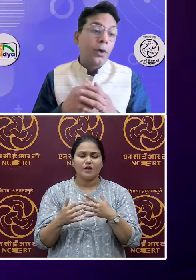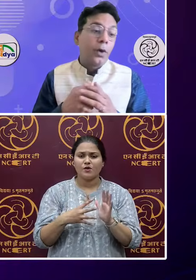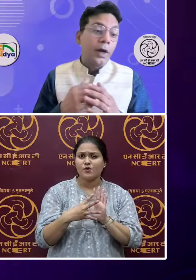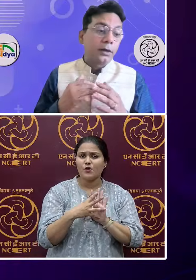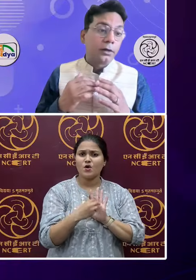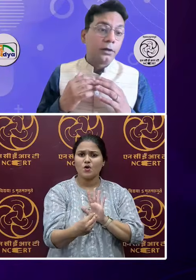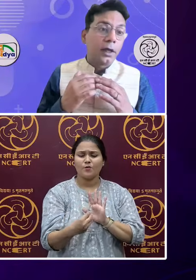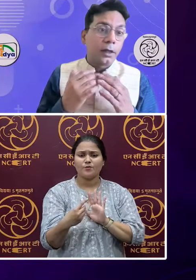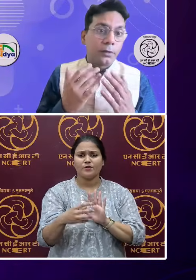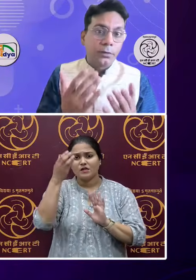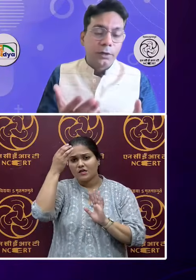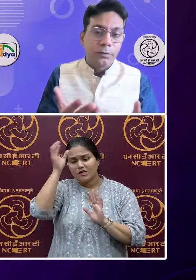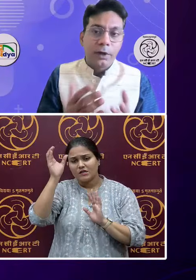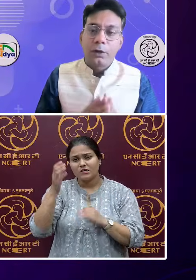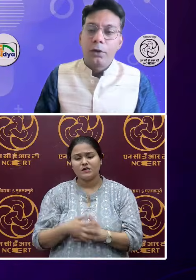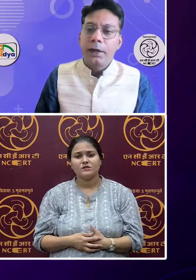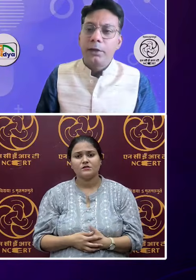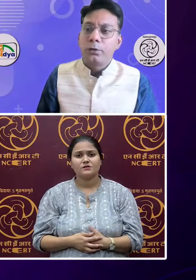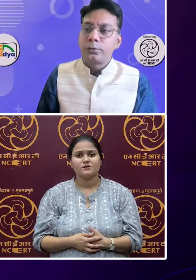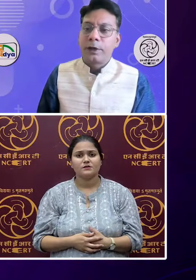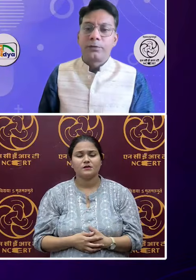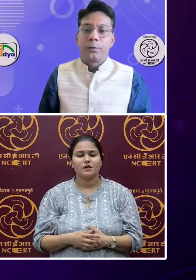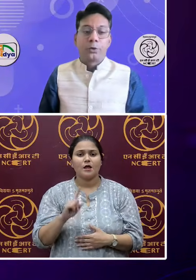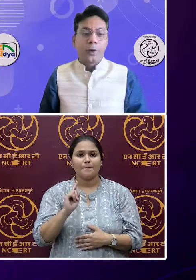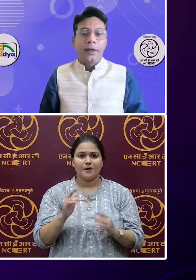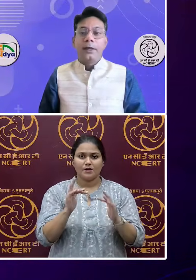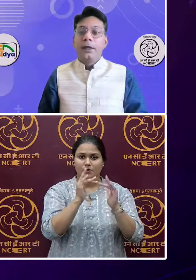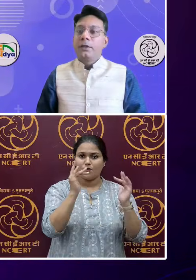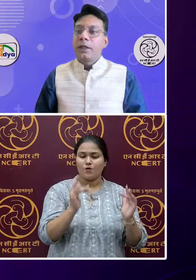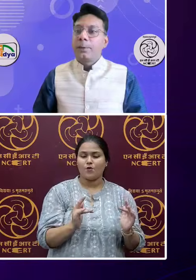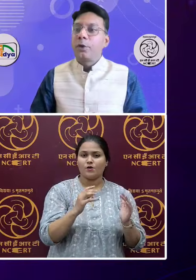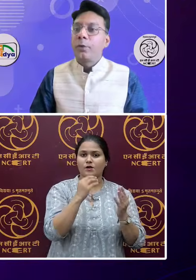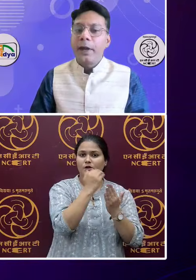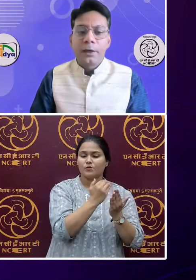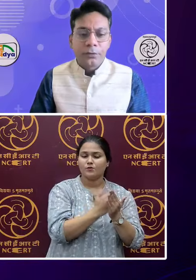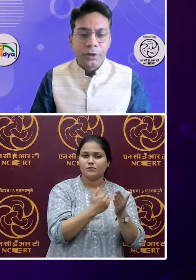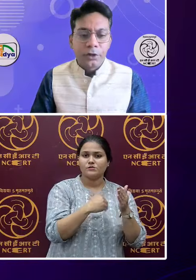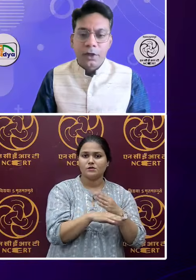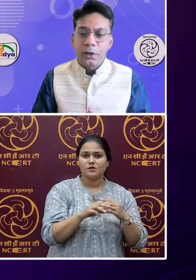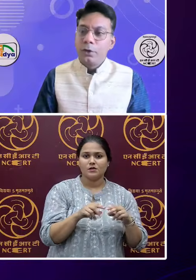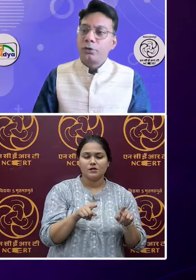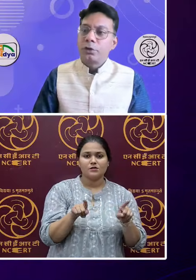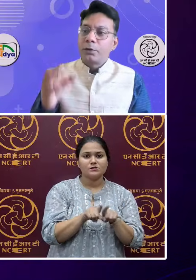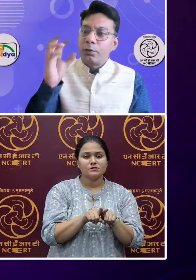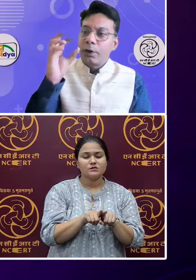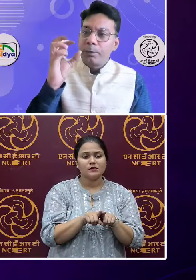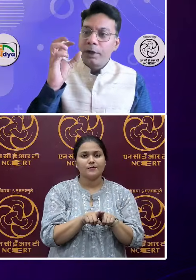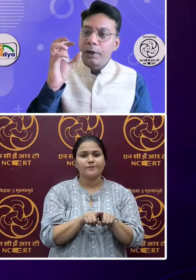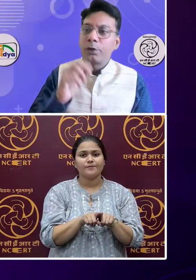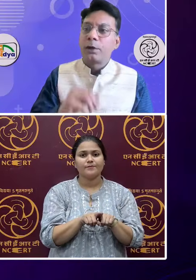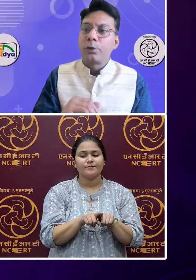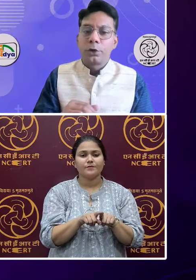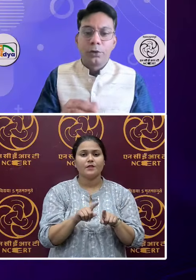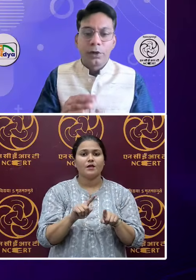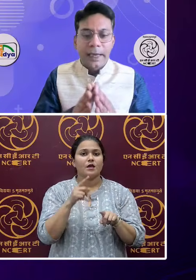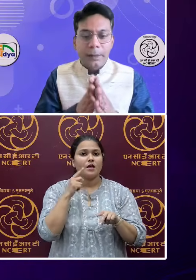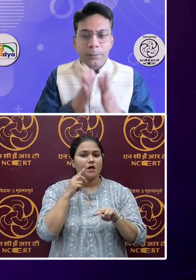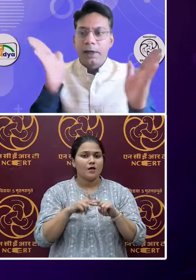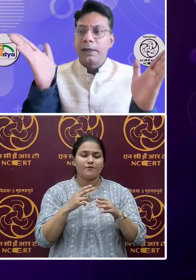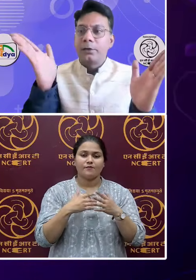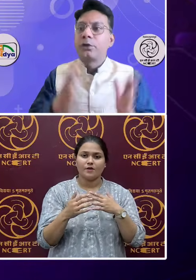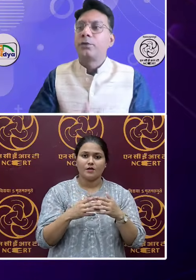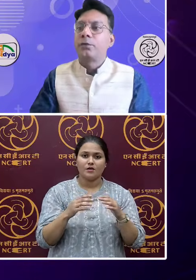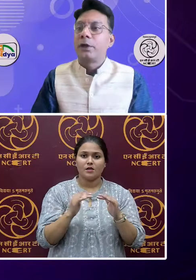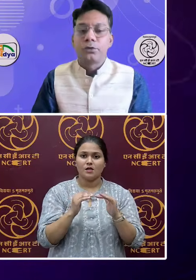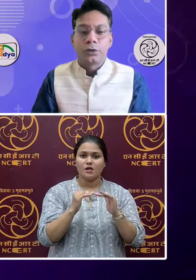content, what the online course platform provide, they provide a feature so that one particular module can